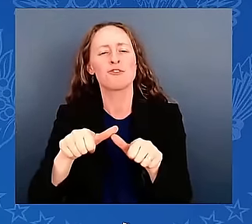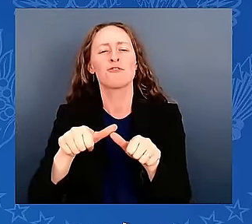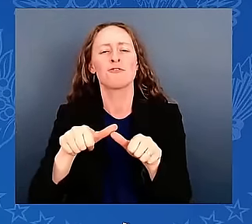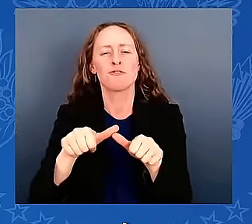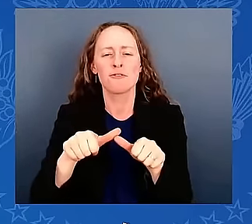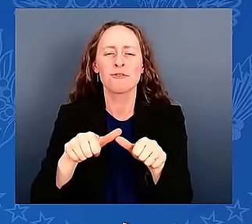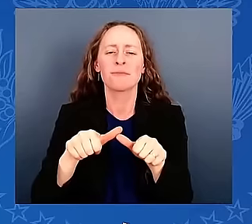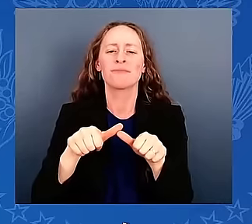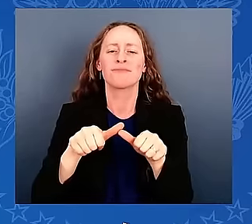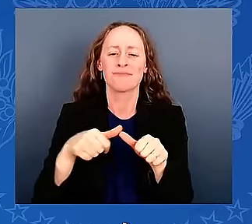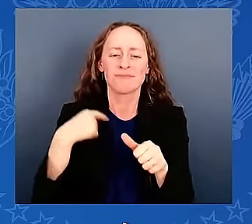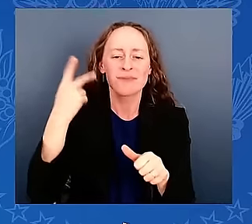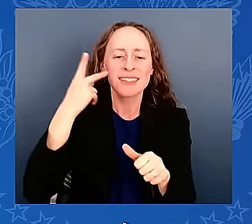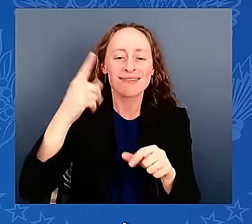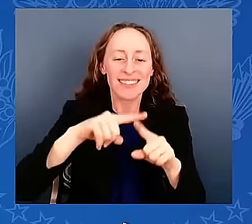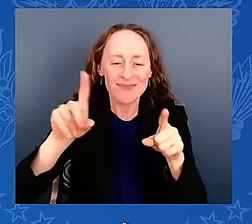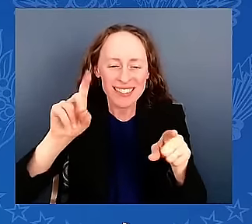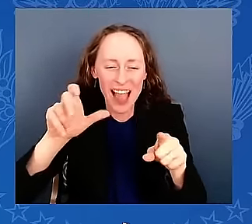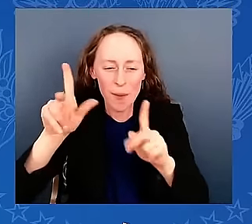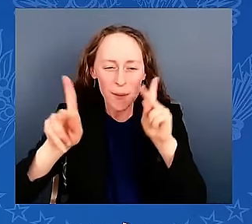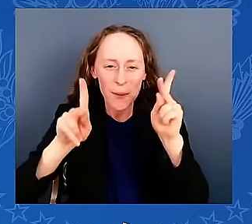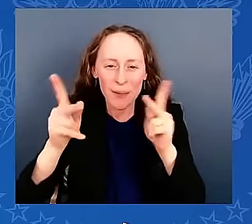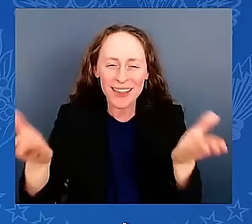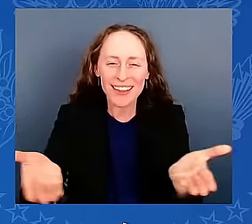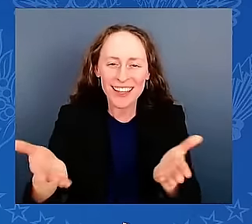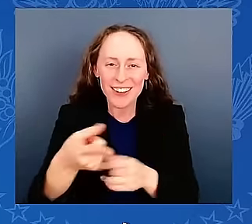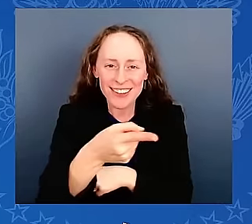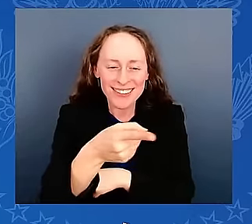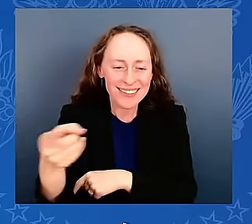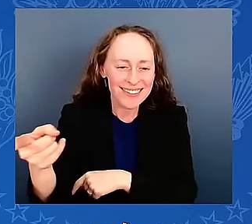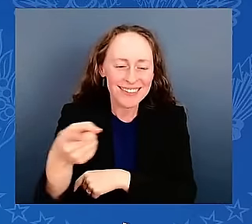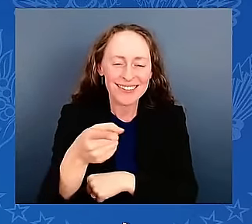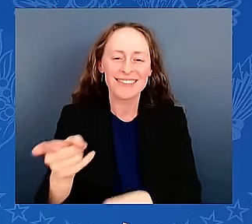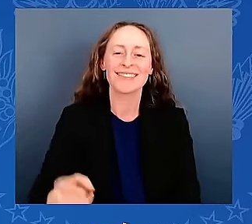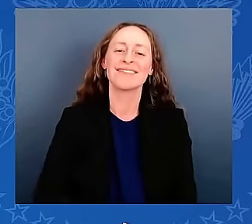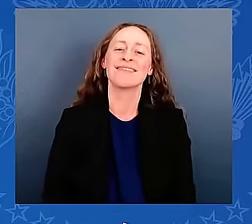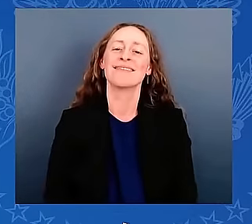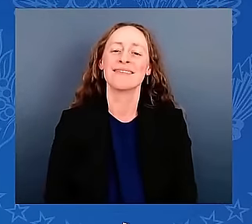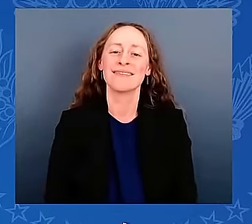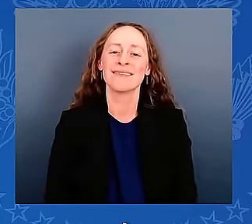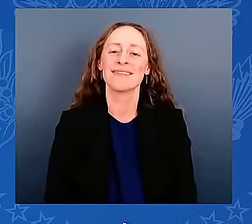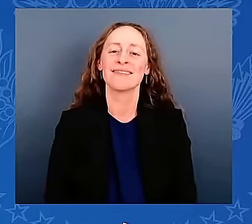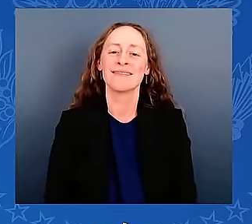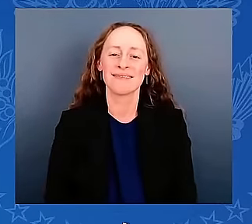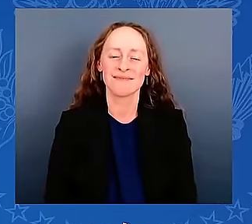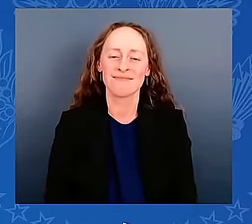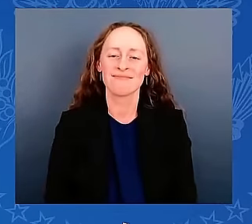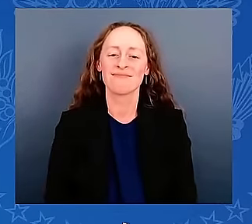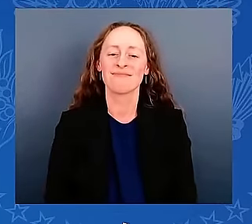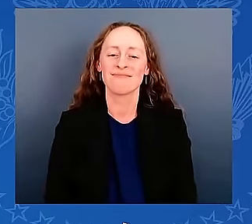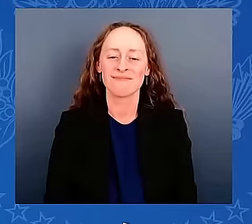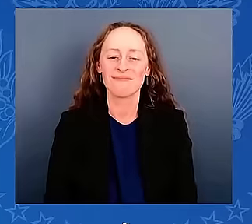I was a lifeguard in the projects, his nickname is Mouse, Mousie, there you are, pal.